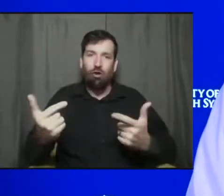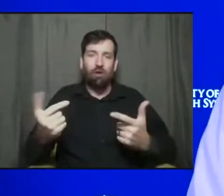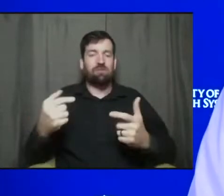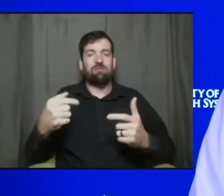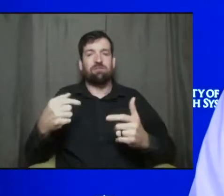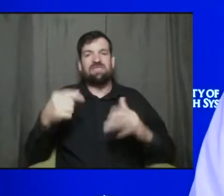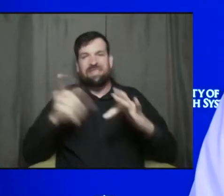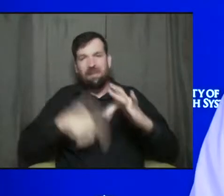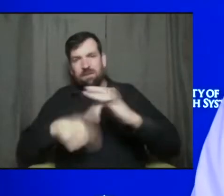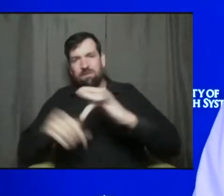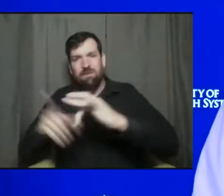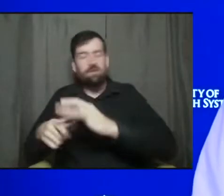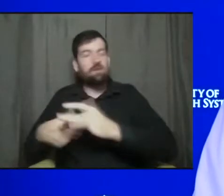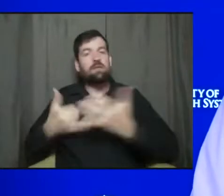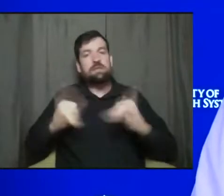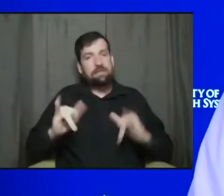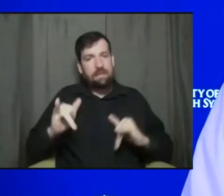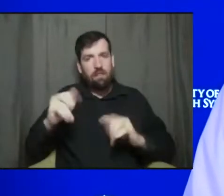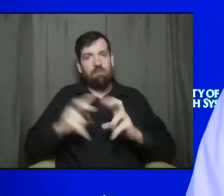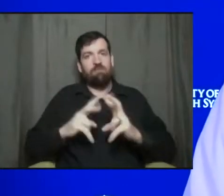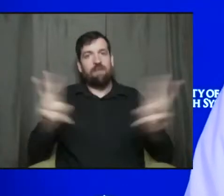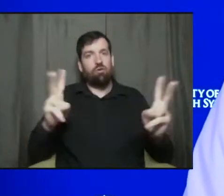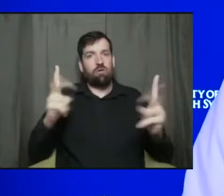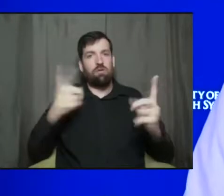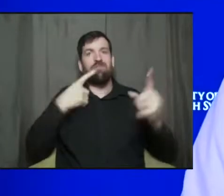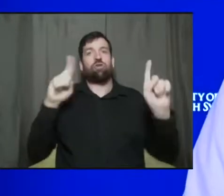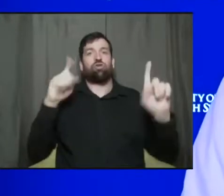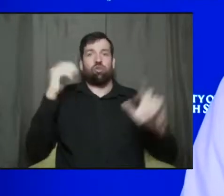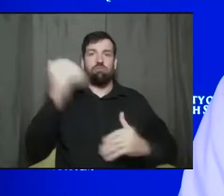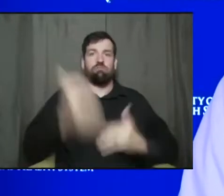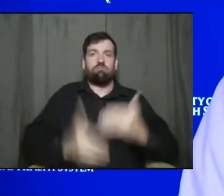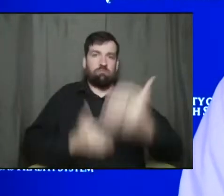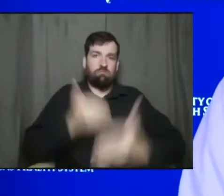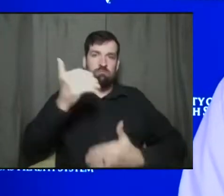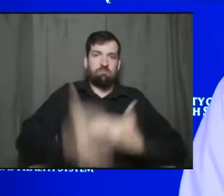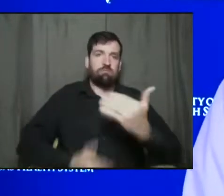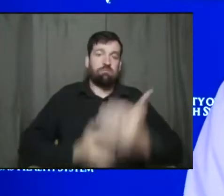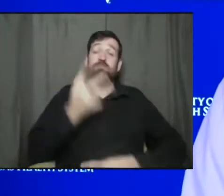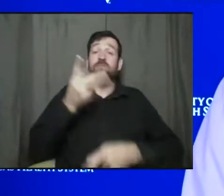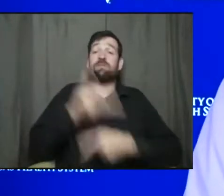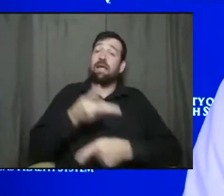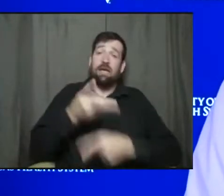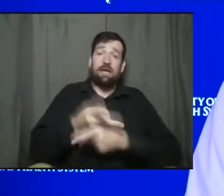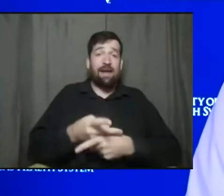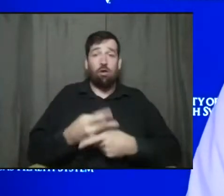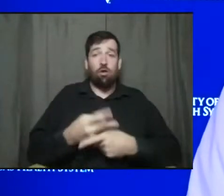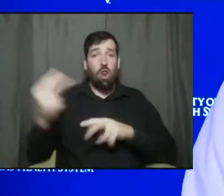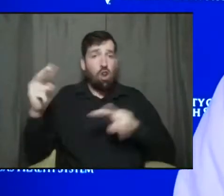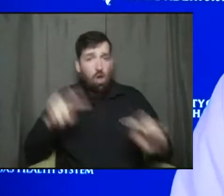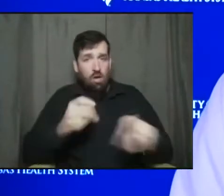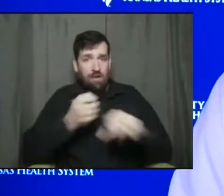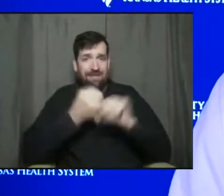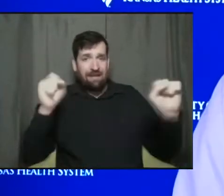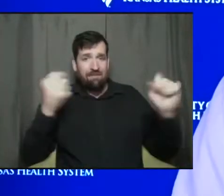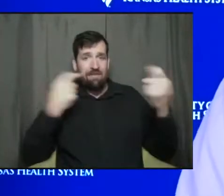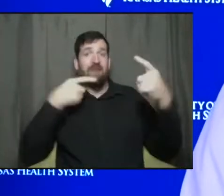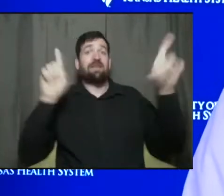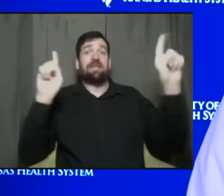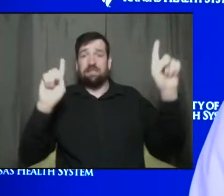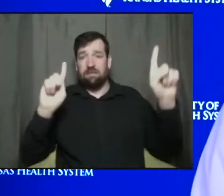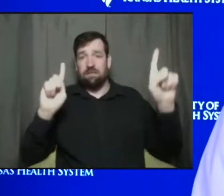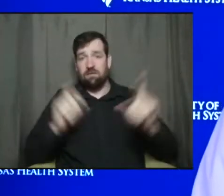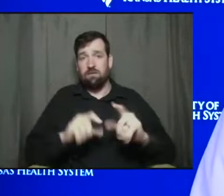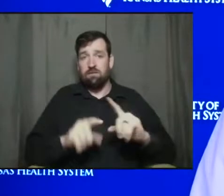was still done in a very efficient manner, taking care to really look at the safety and efficacy of all things. But these